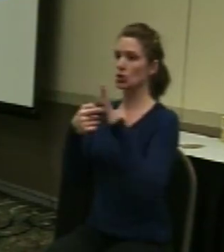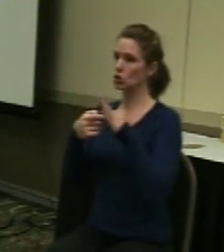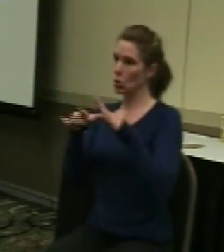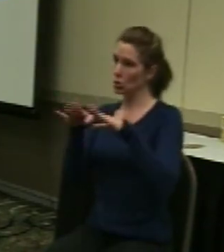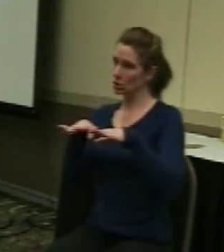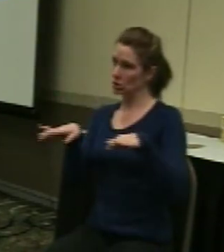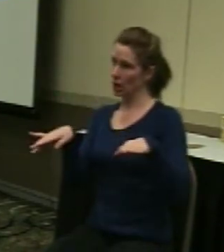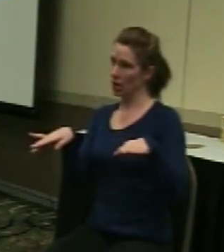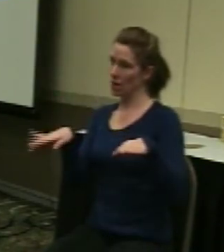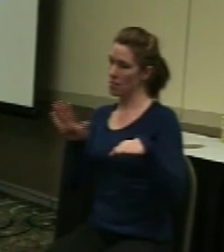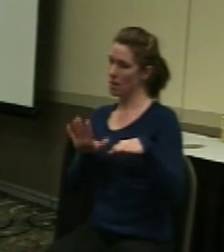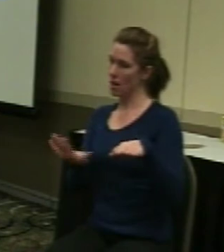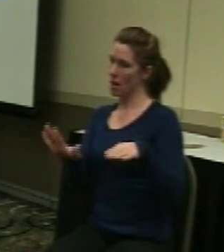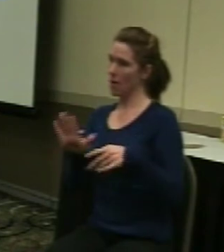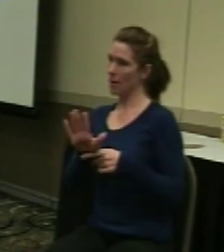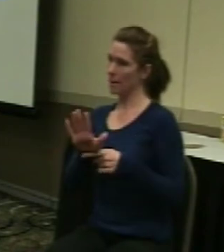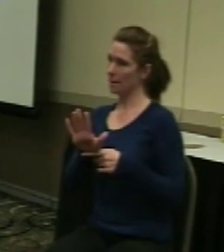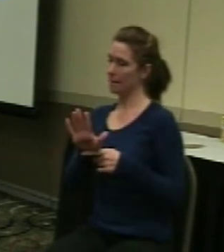child's